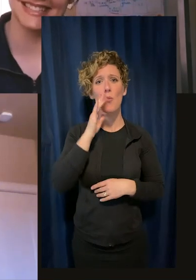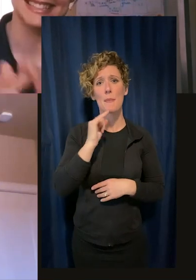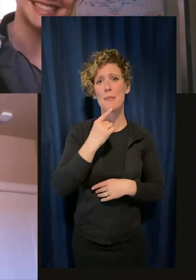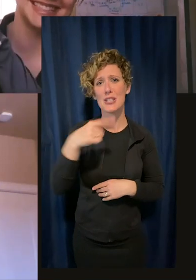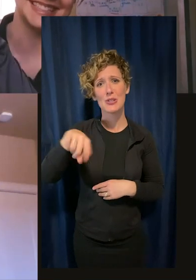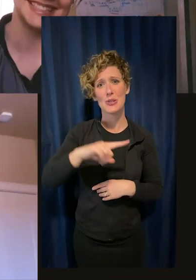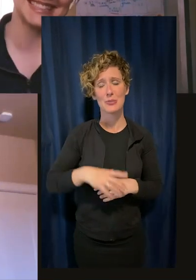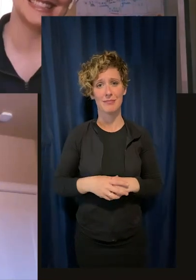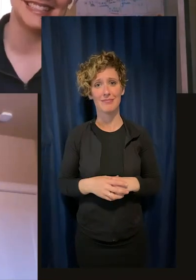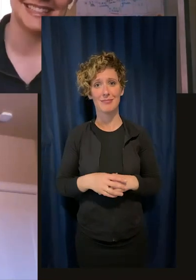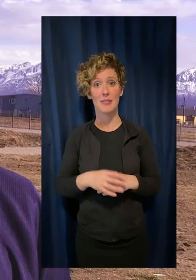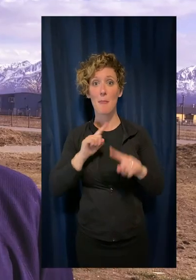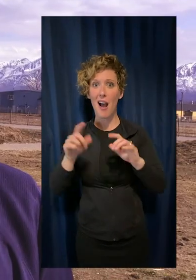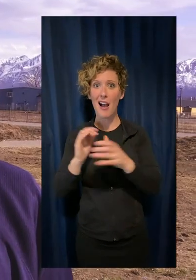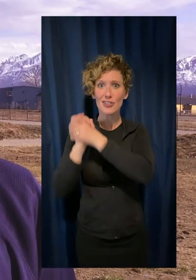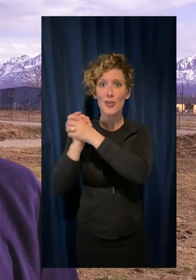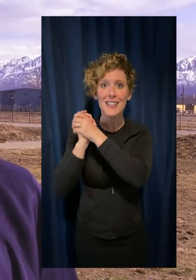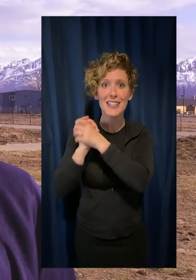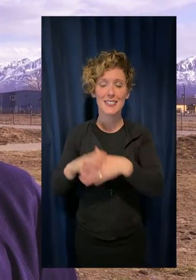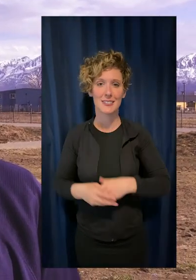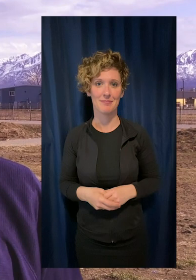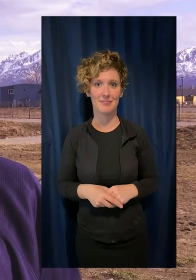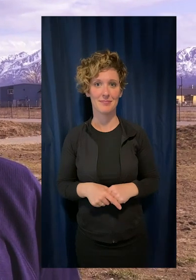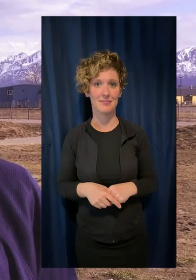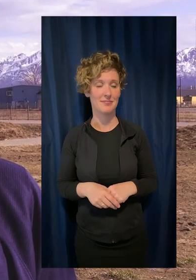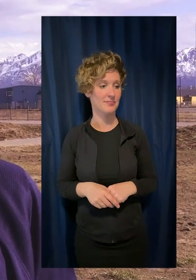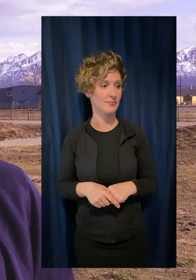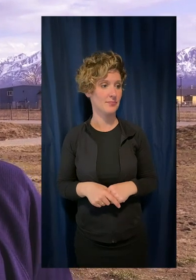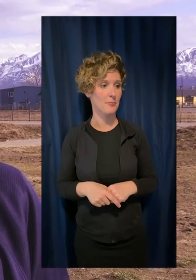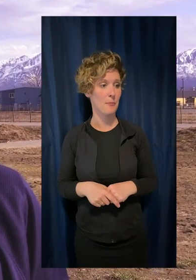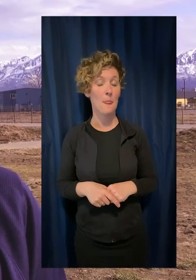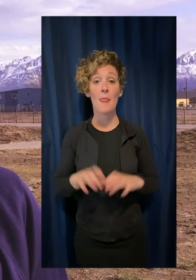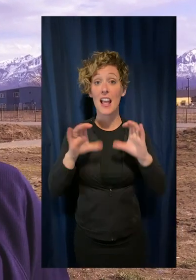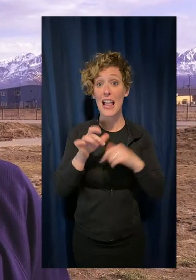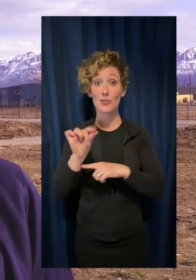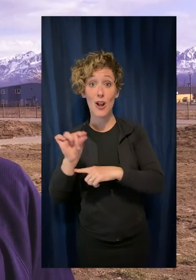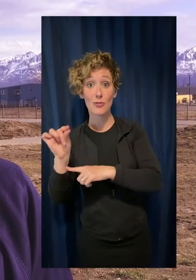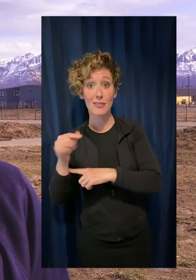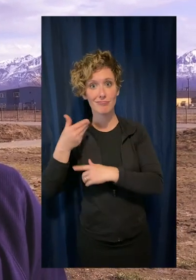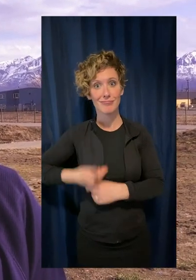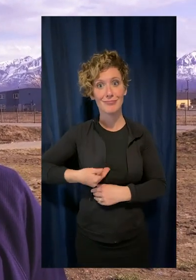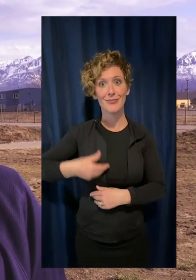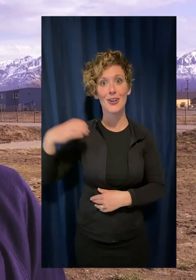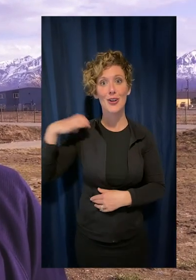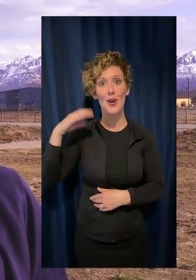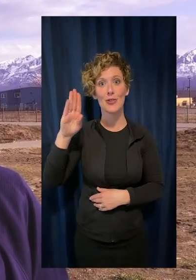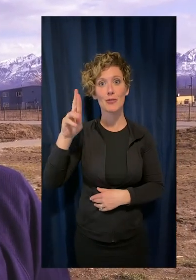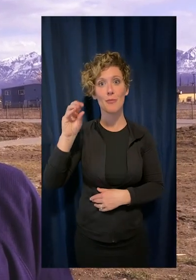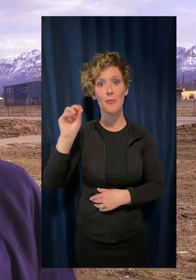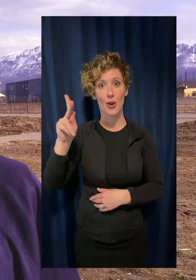Congratulations. Congratulations. All right, class of 2020, it's Coach Brooke. I want to wish you congratulations, good luck,